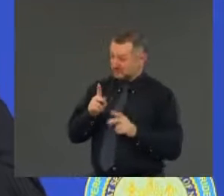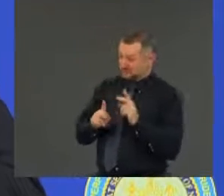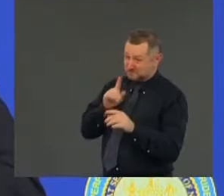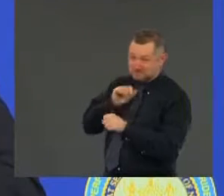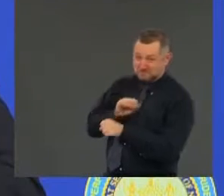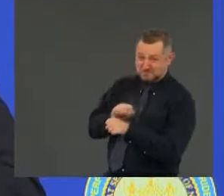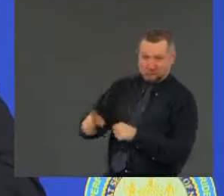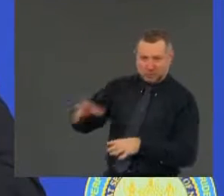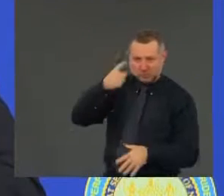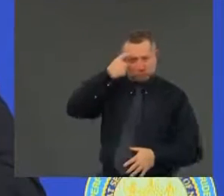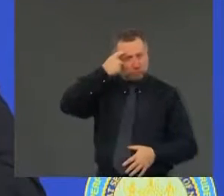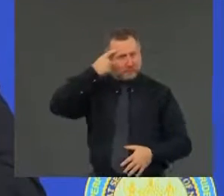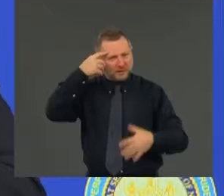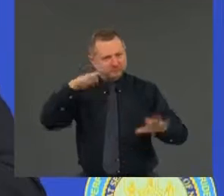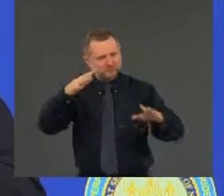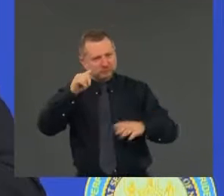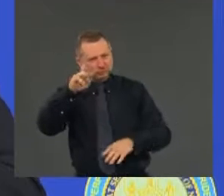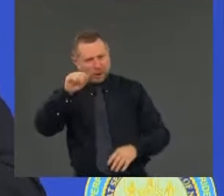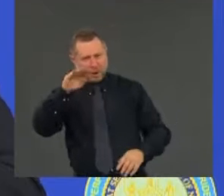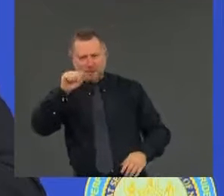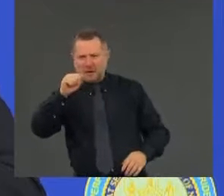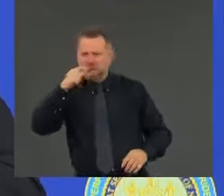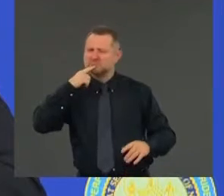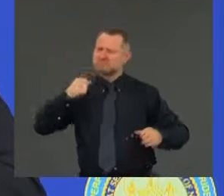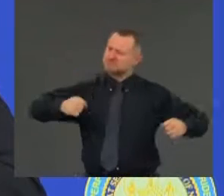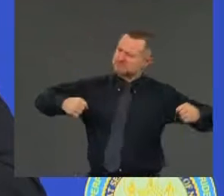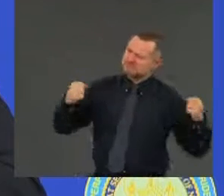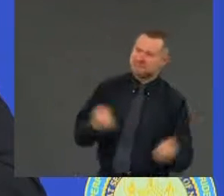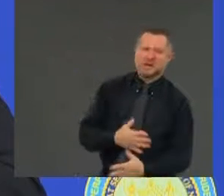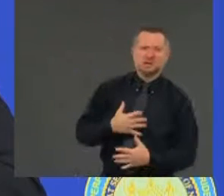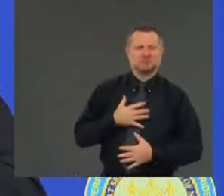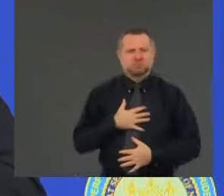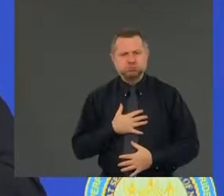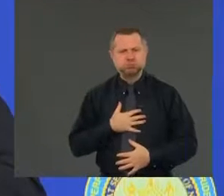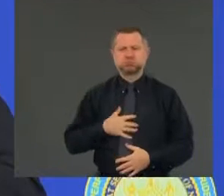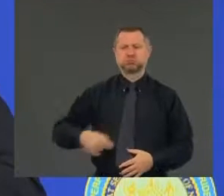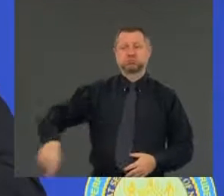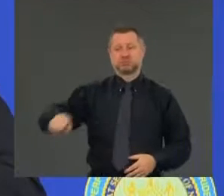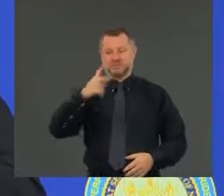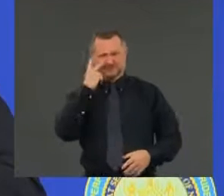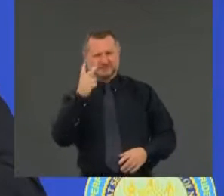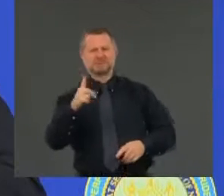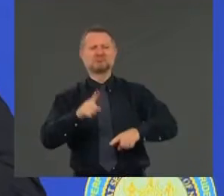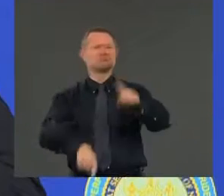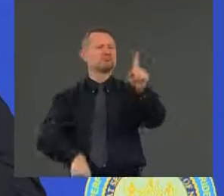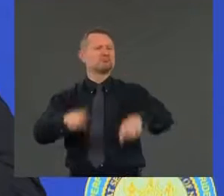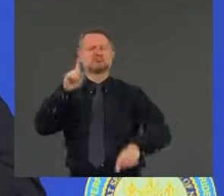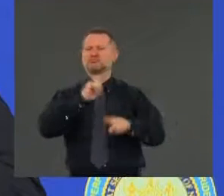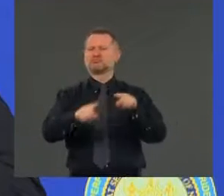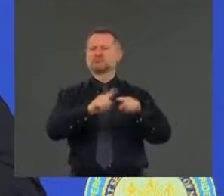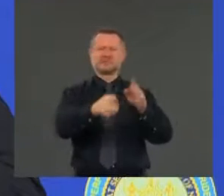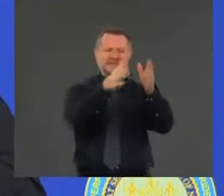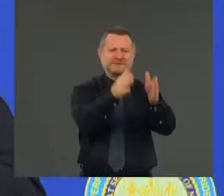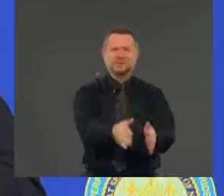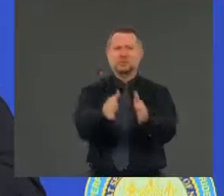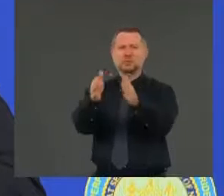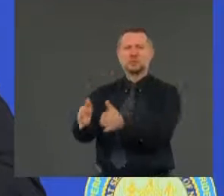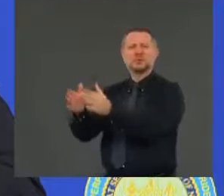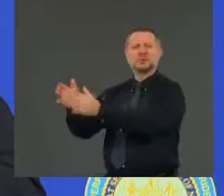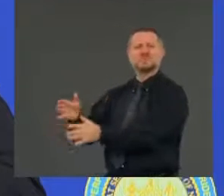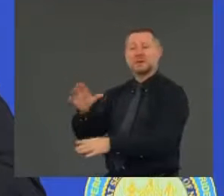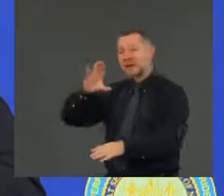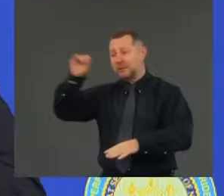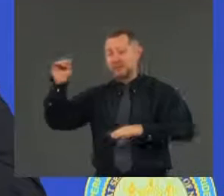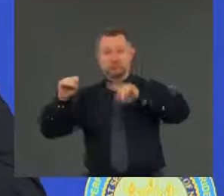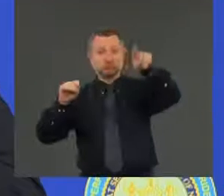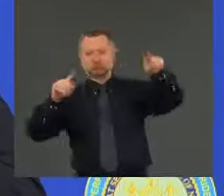People are scared. So I think you'll see all sorts of individual decisions by companies, by people, and some